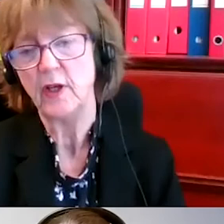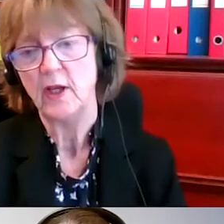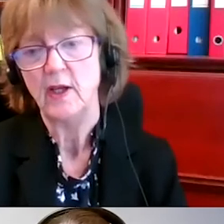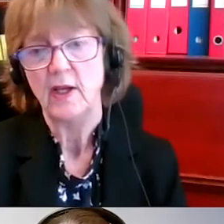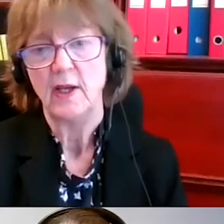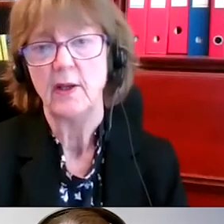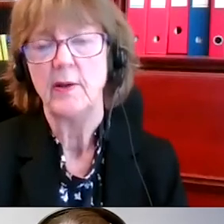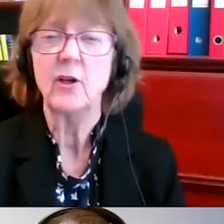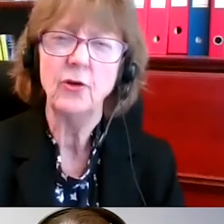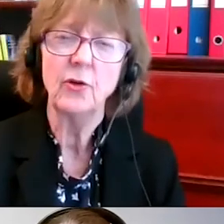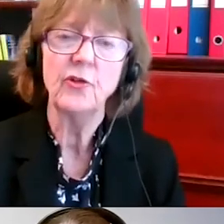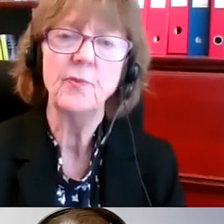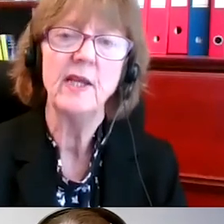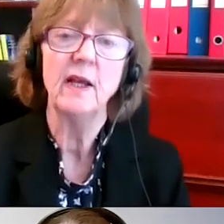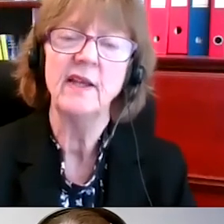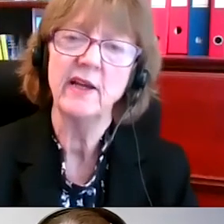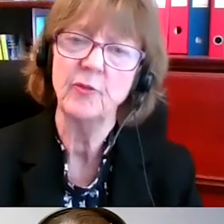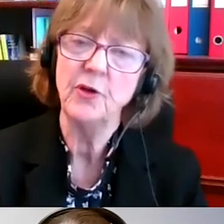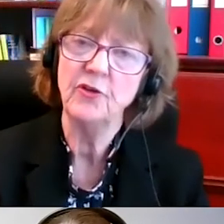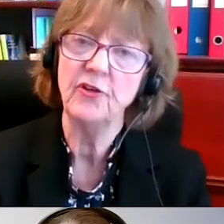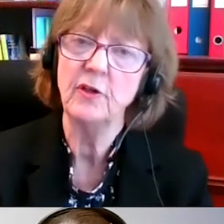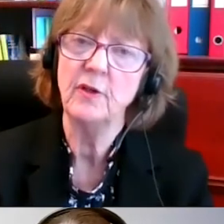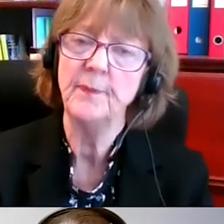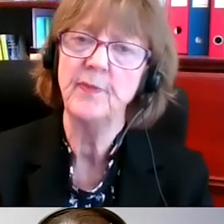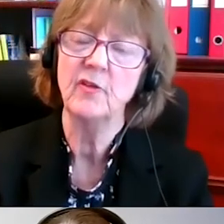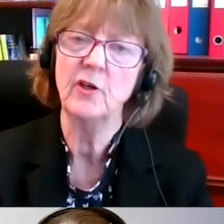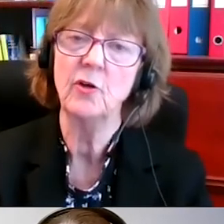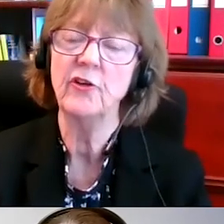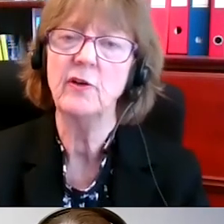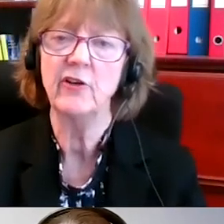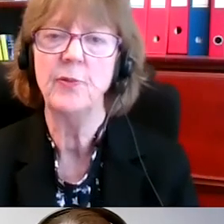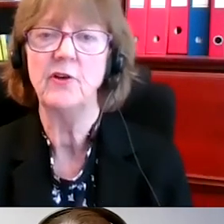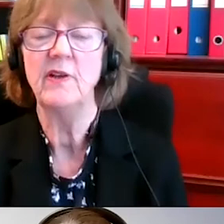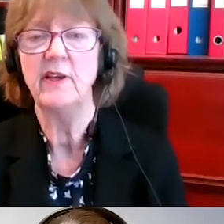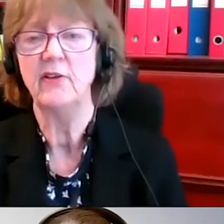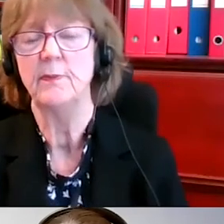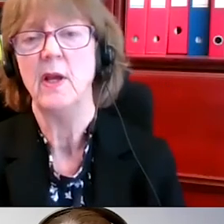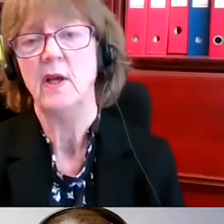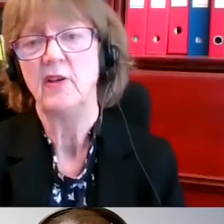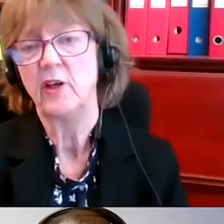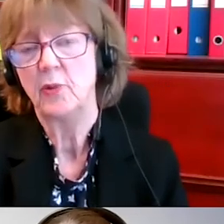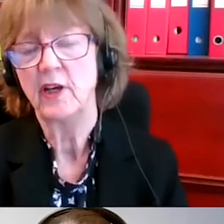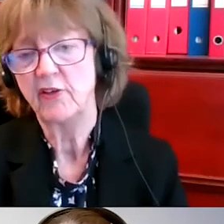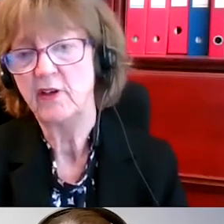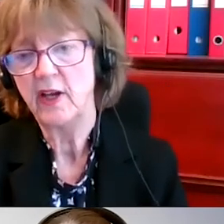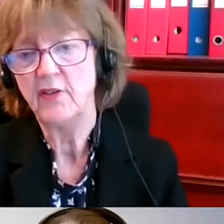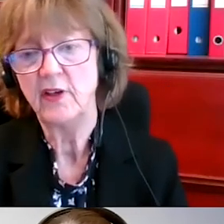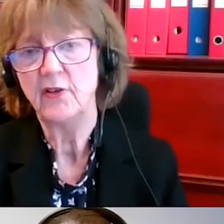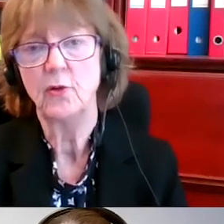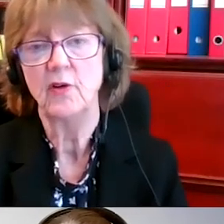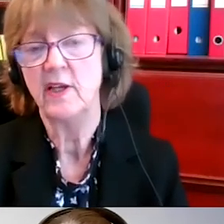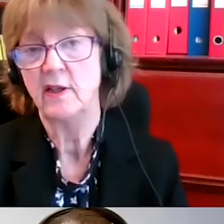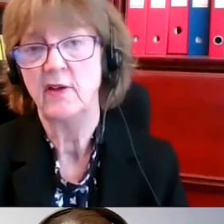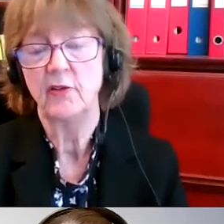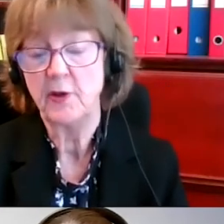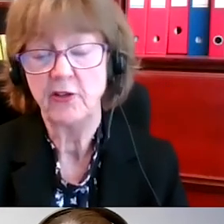representatives. It could also be an expert, psychological expert in these child protection cases